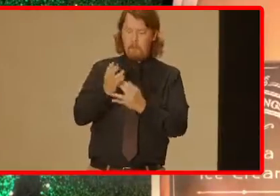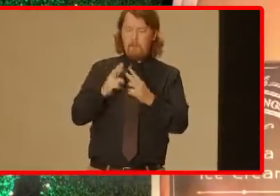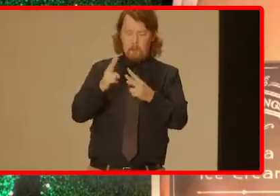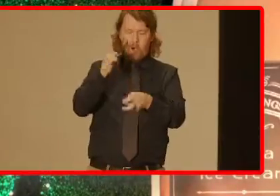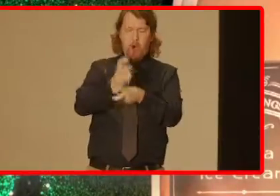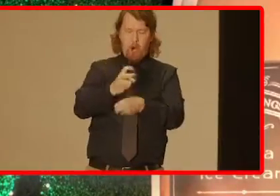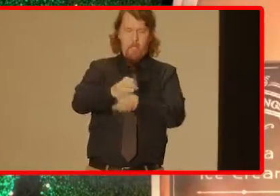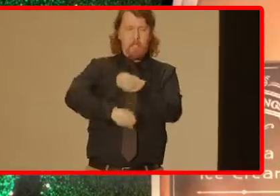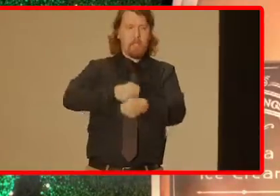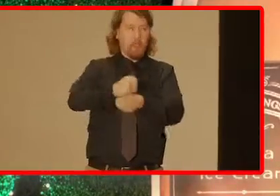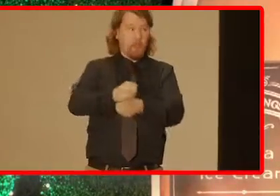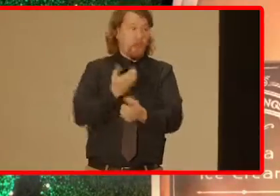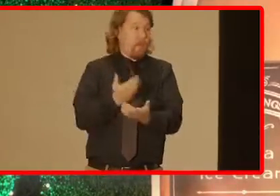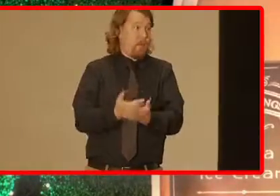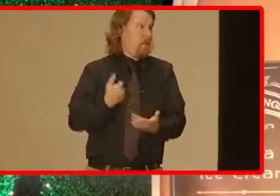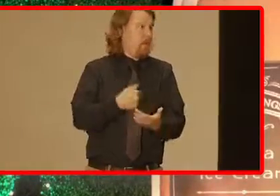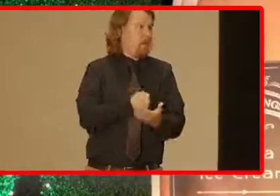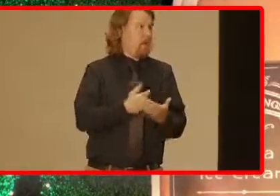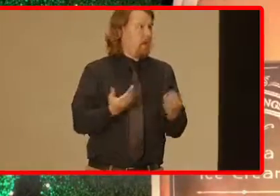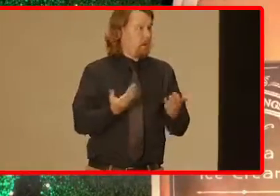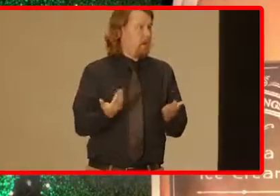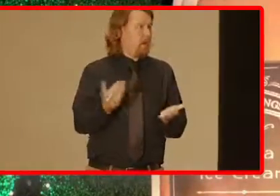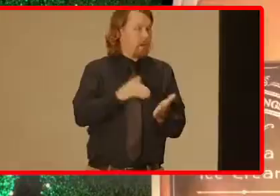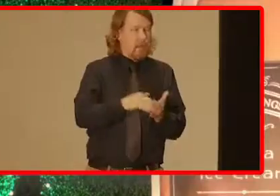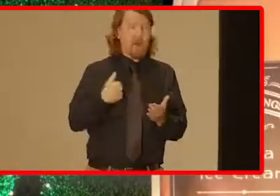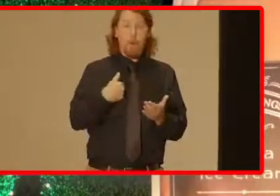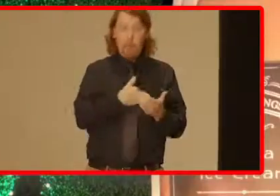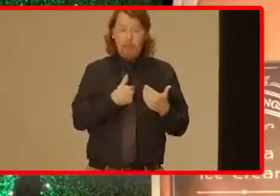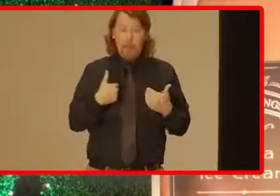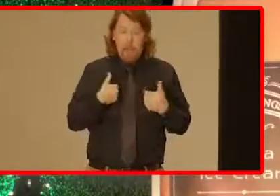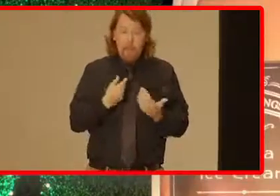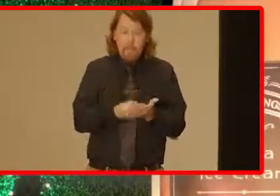year and the fact that we are here again and the fact that we have funding.